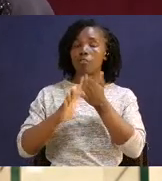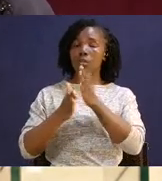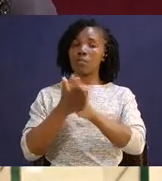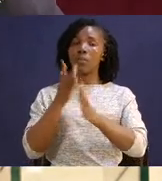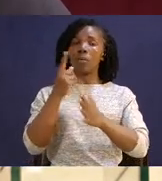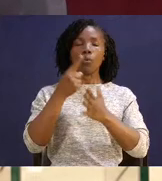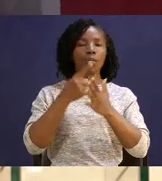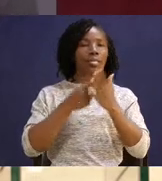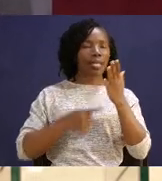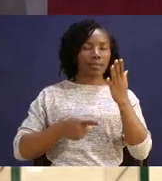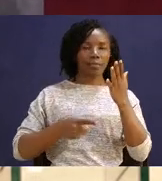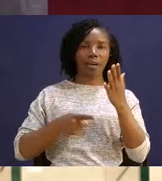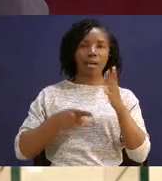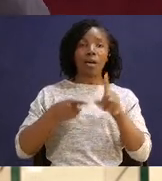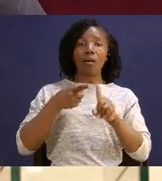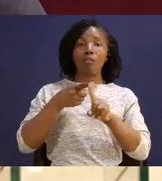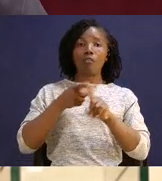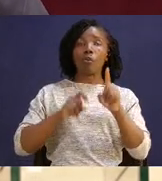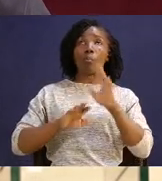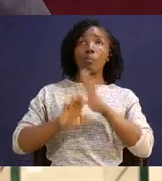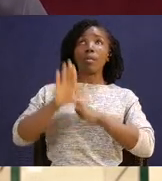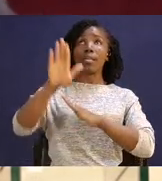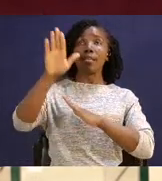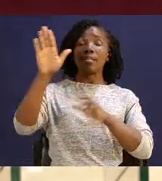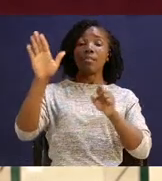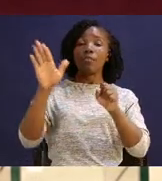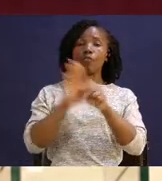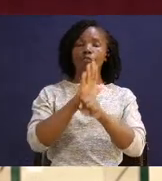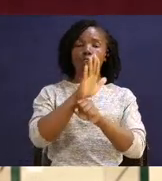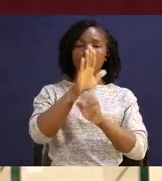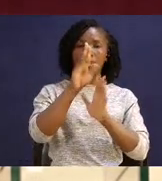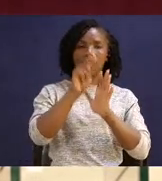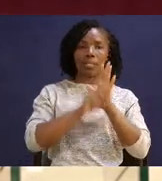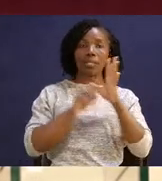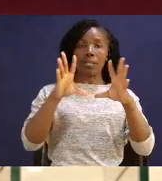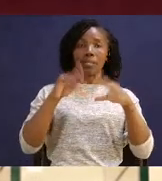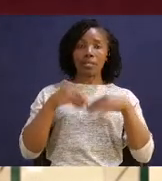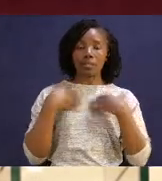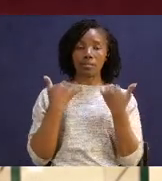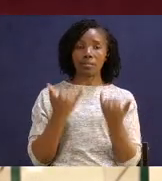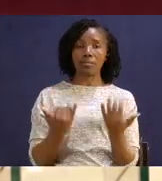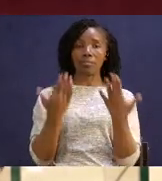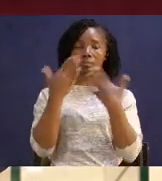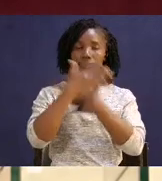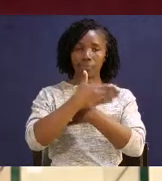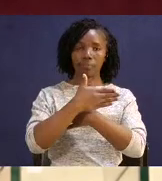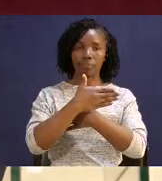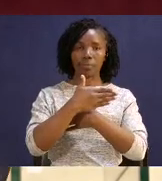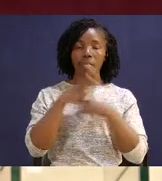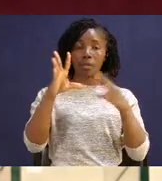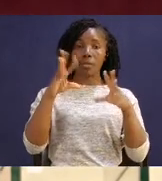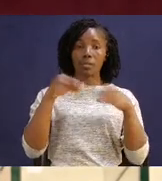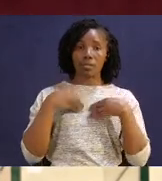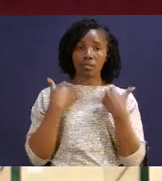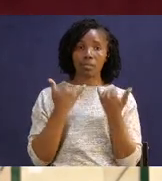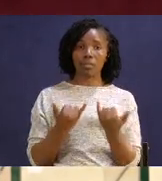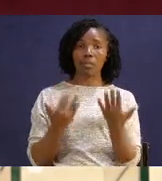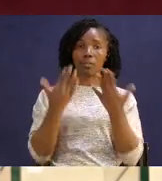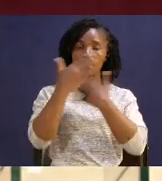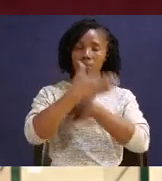Whatever it is, out of His fullness, receive tonight. Receive